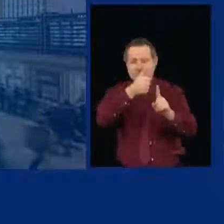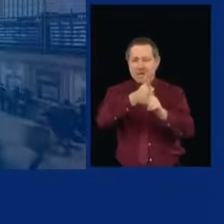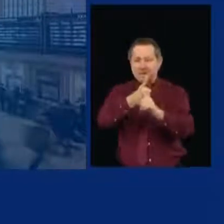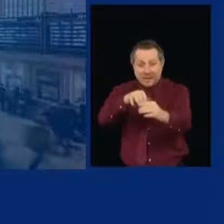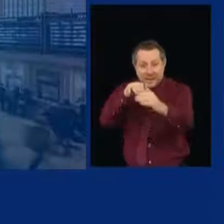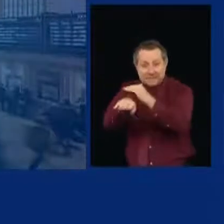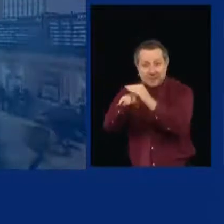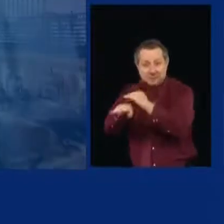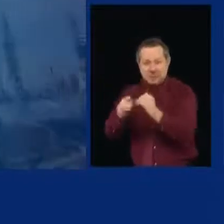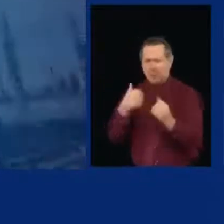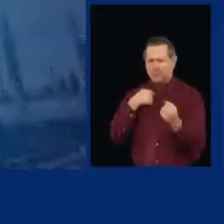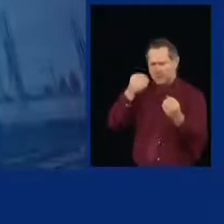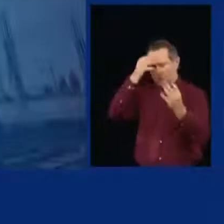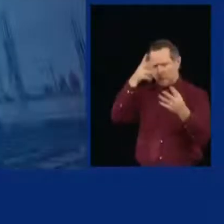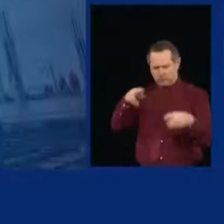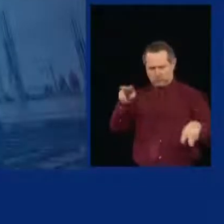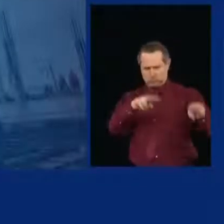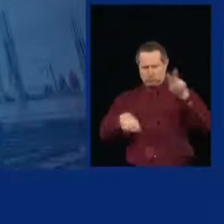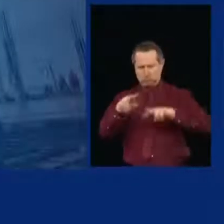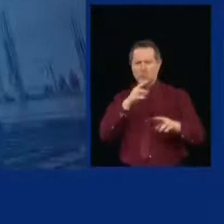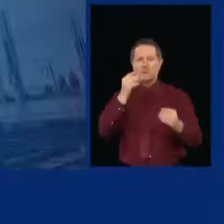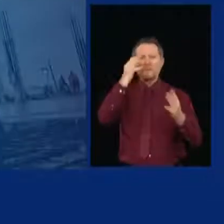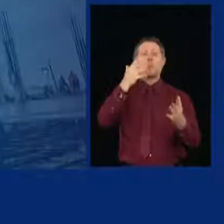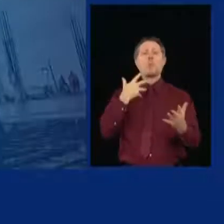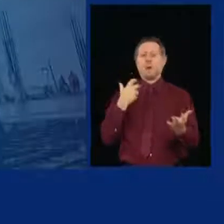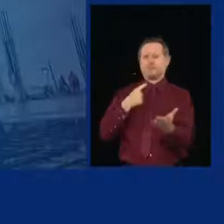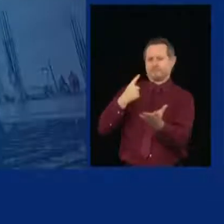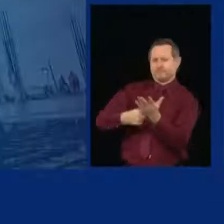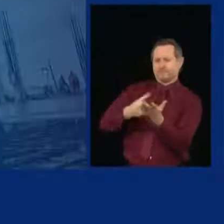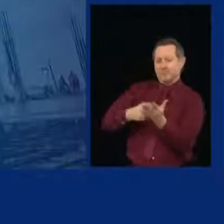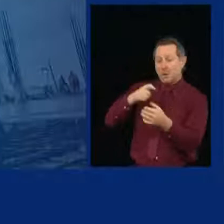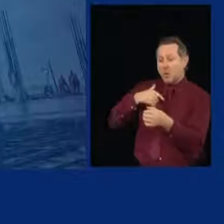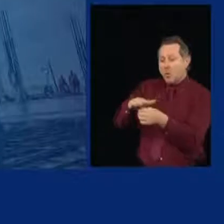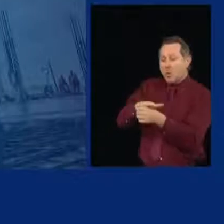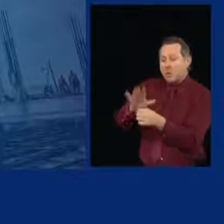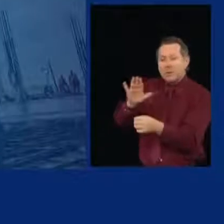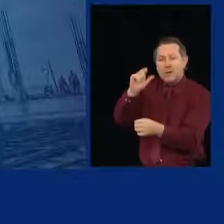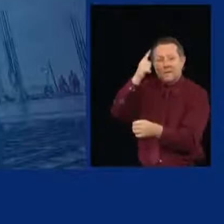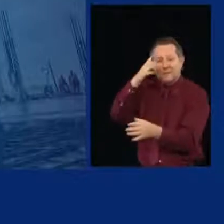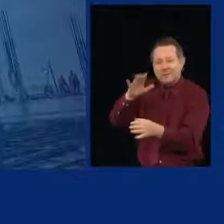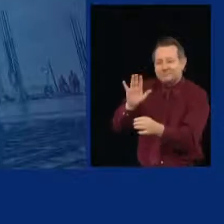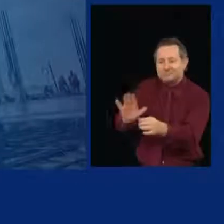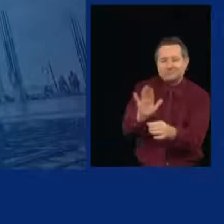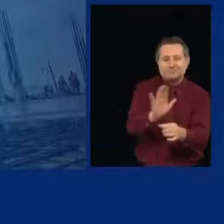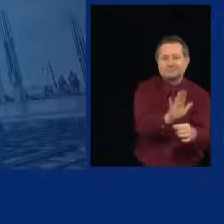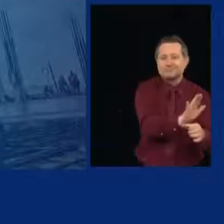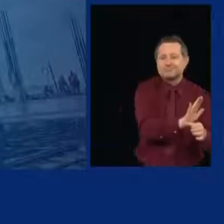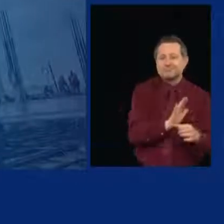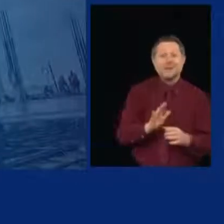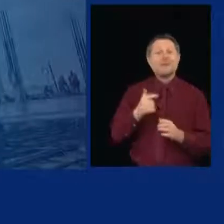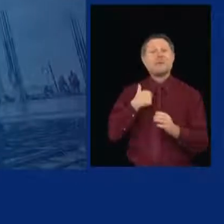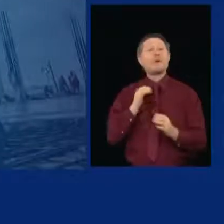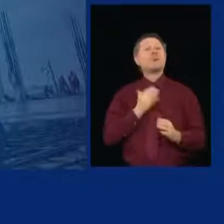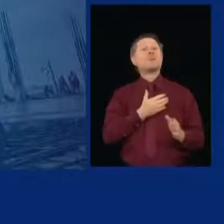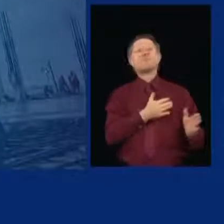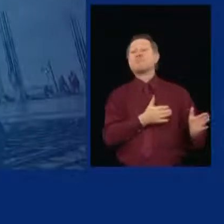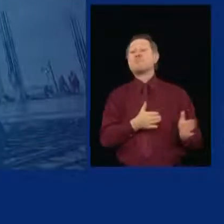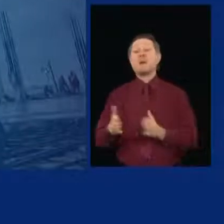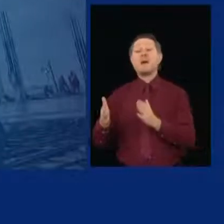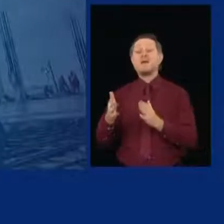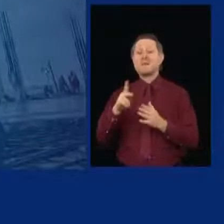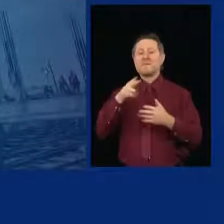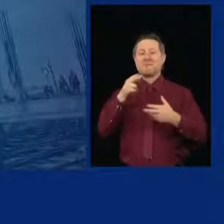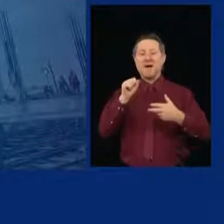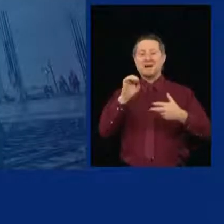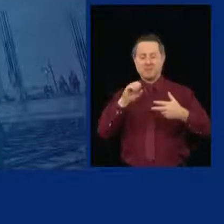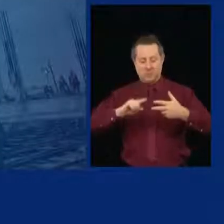have conversations with their local government. We have a smart phased reopening plan that has